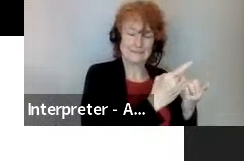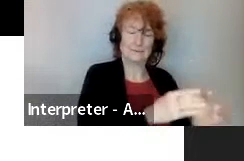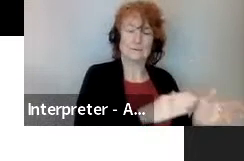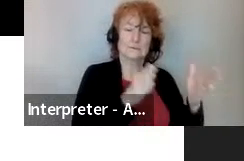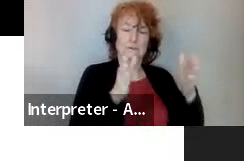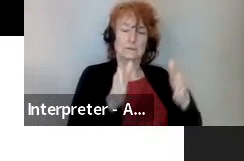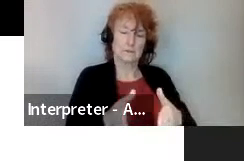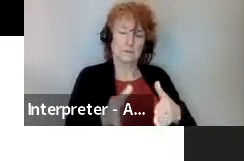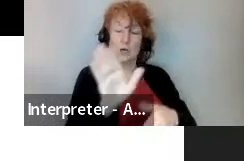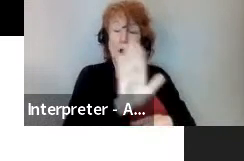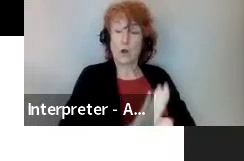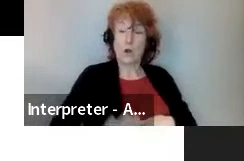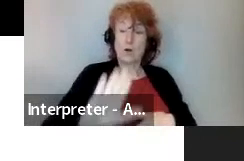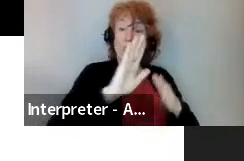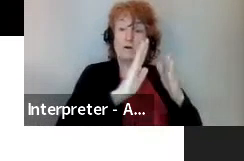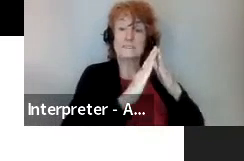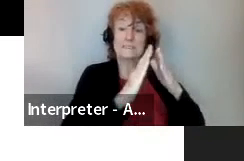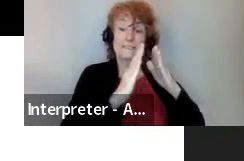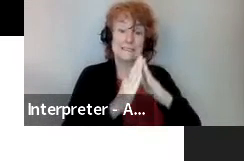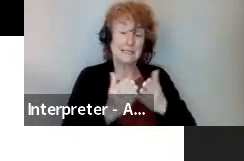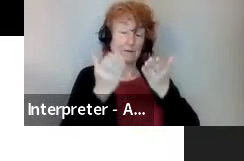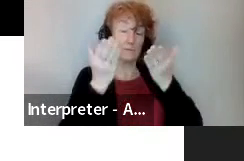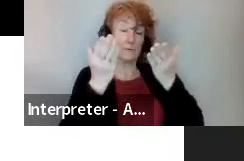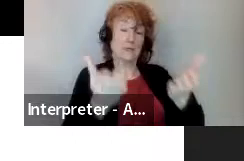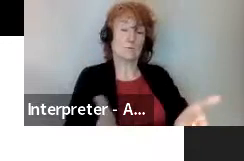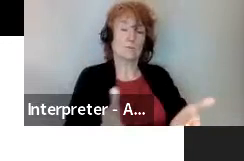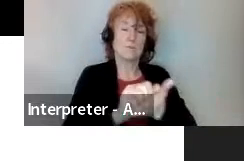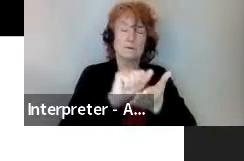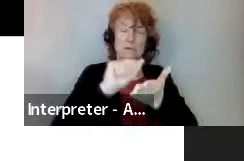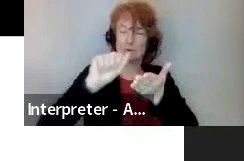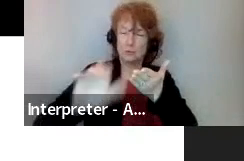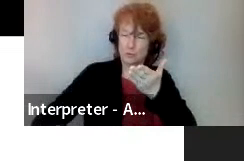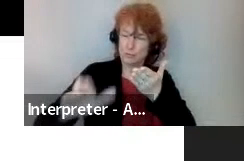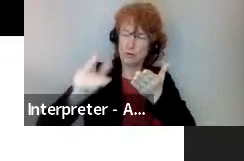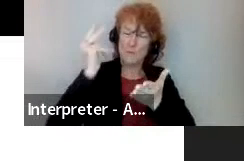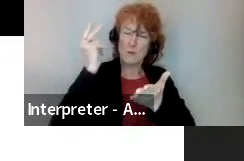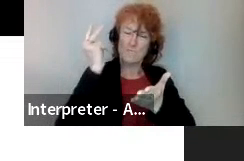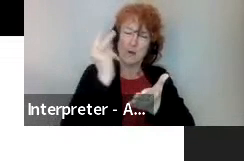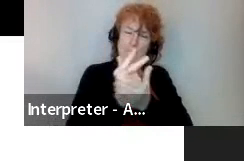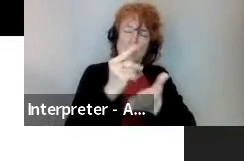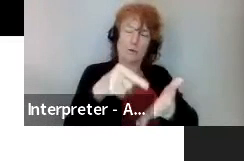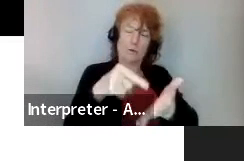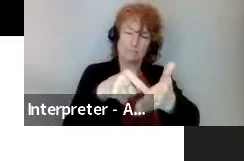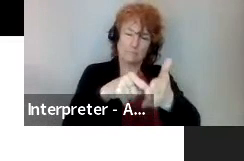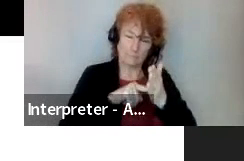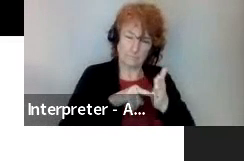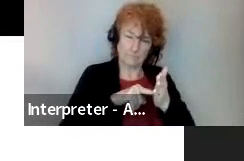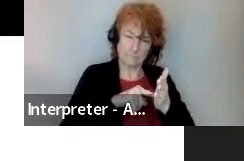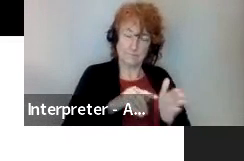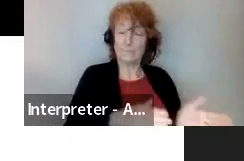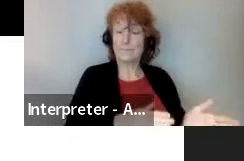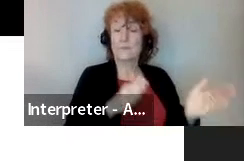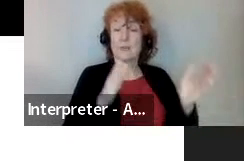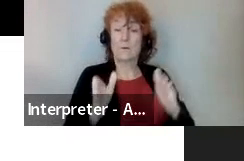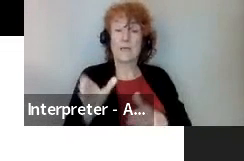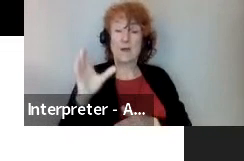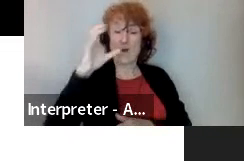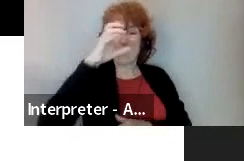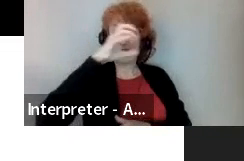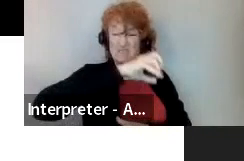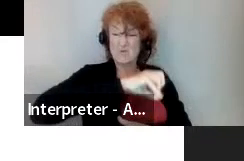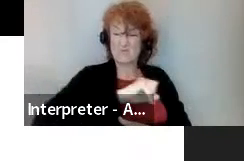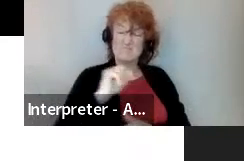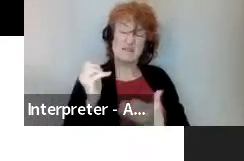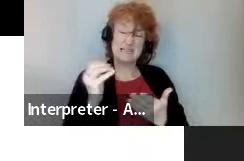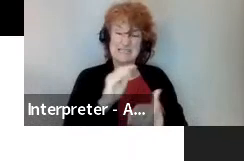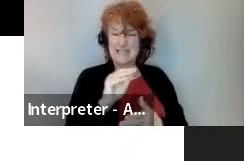which make housing more expensive. We're also enabling more missing middle housing, or low-rise apartment buildings in our low-density